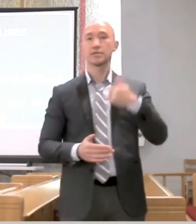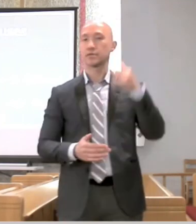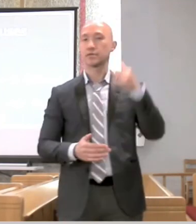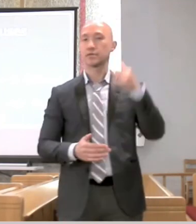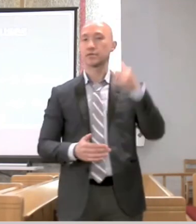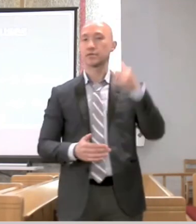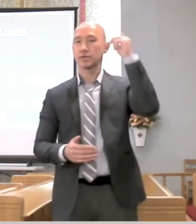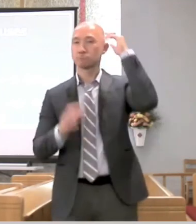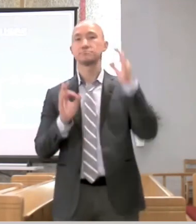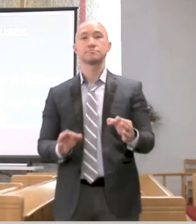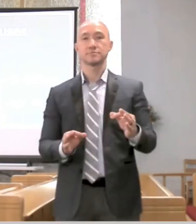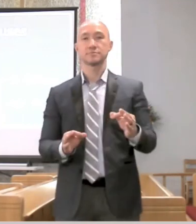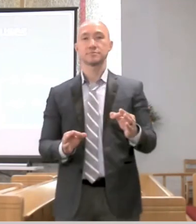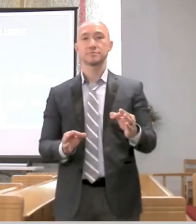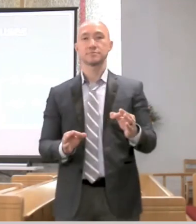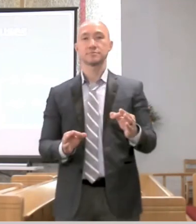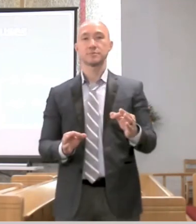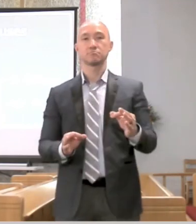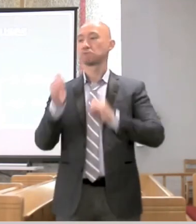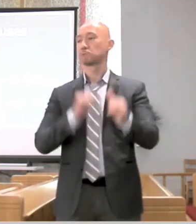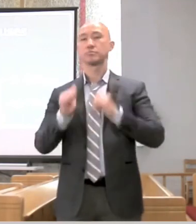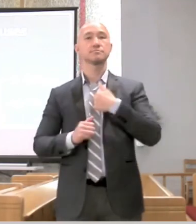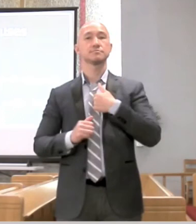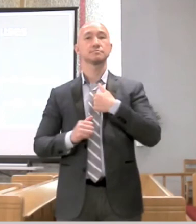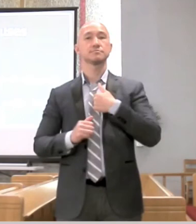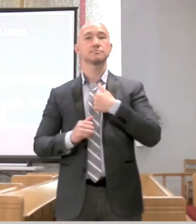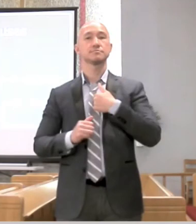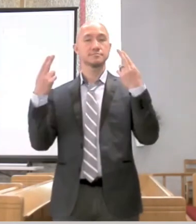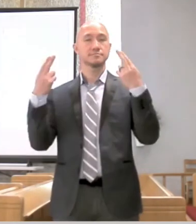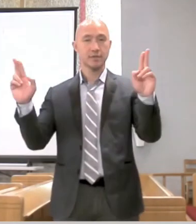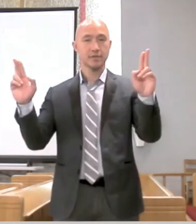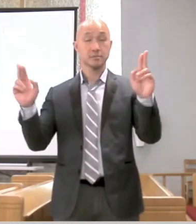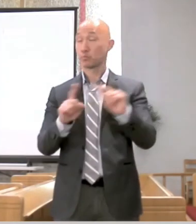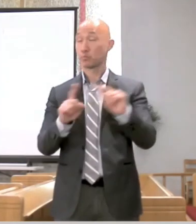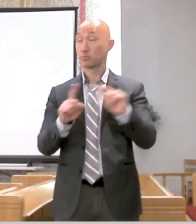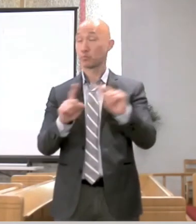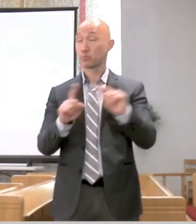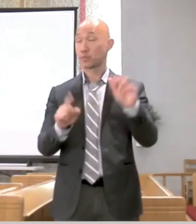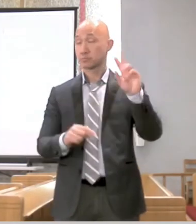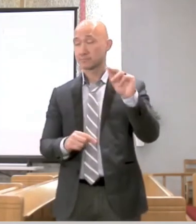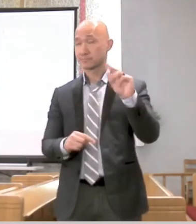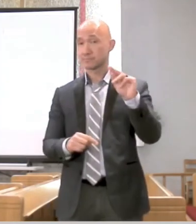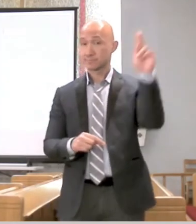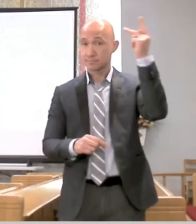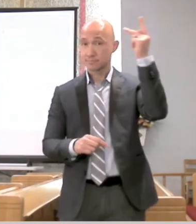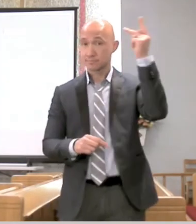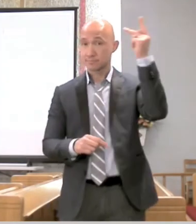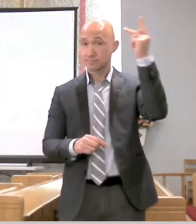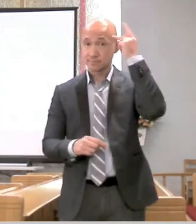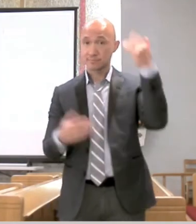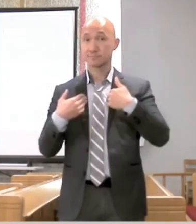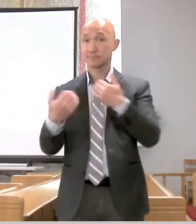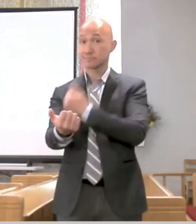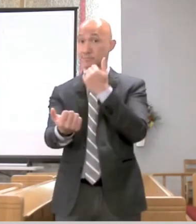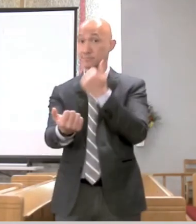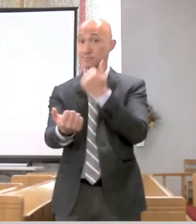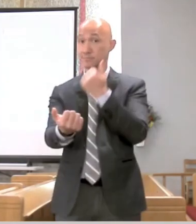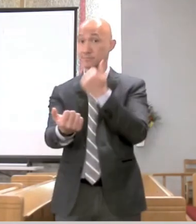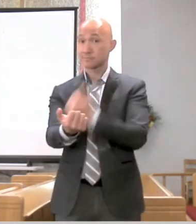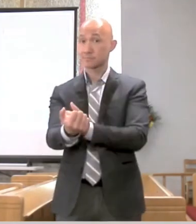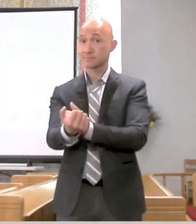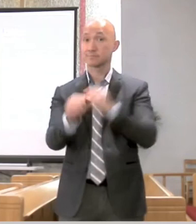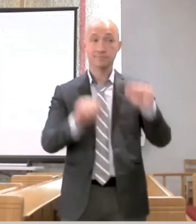Washing your hands of guilt doesn't work in real life. Ask the people who've tried to do that and who are in therapy for a very